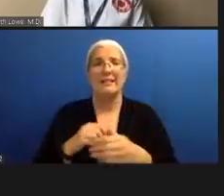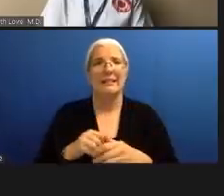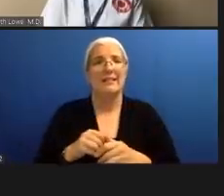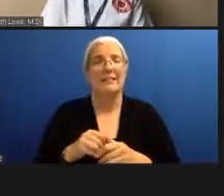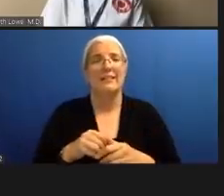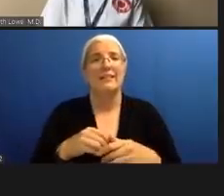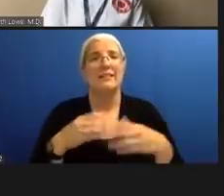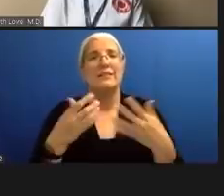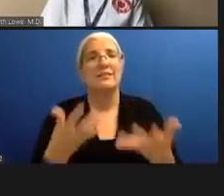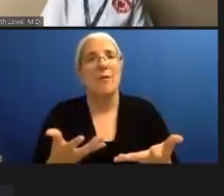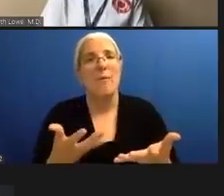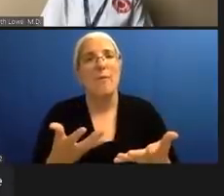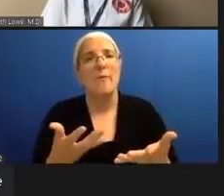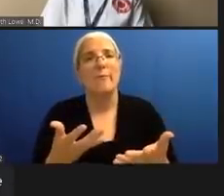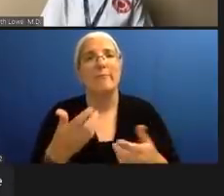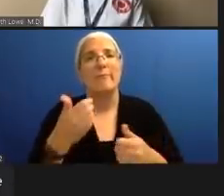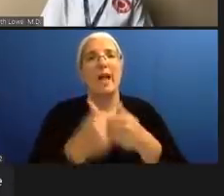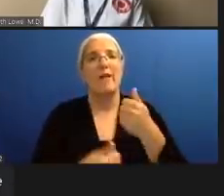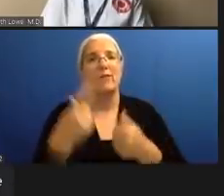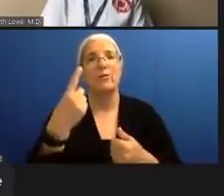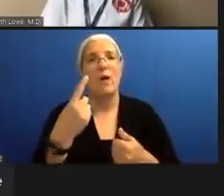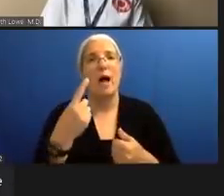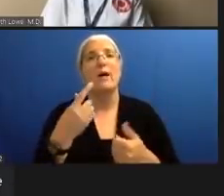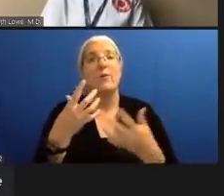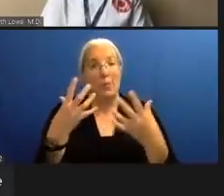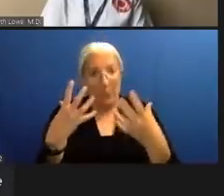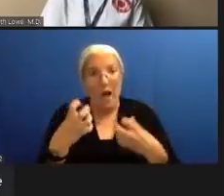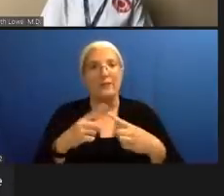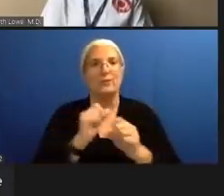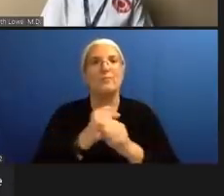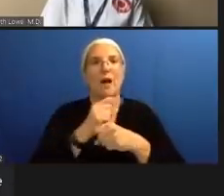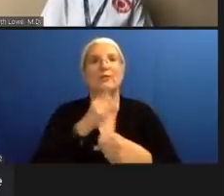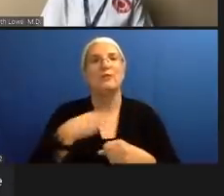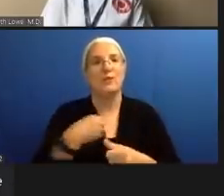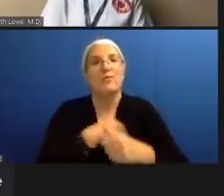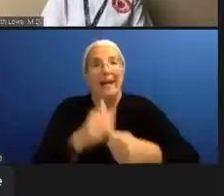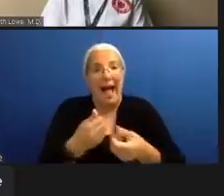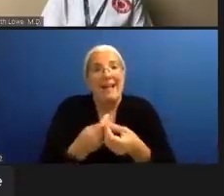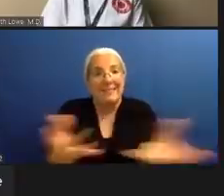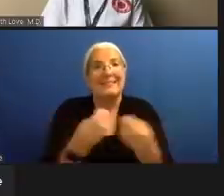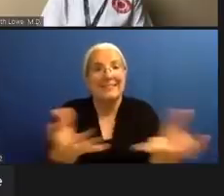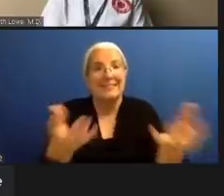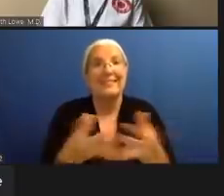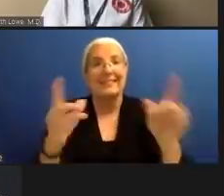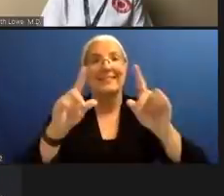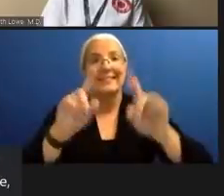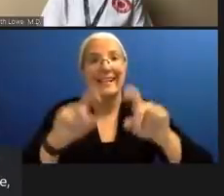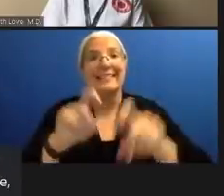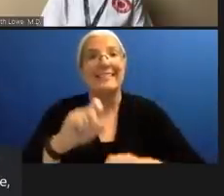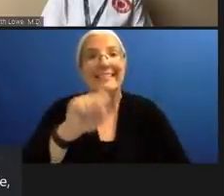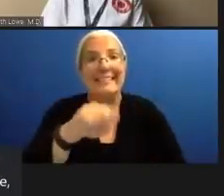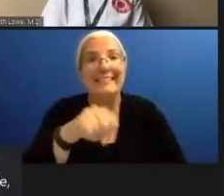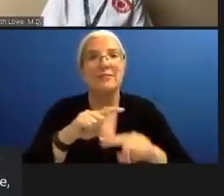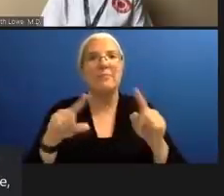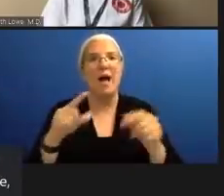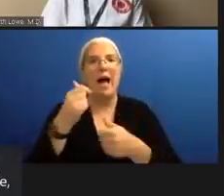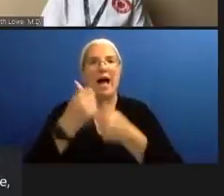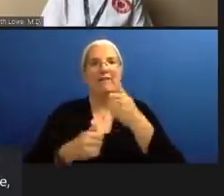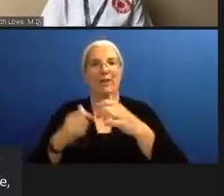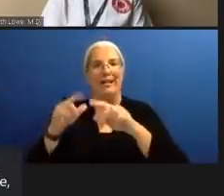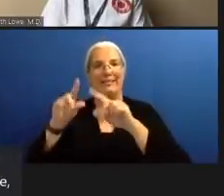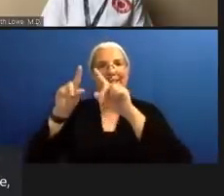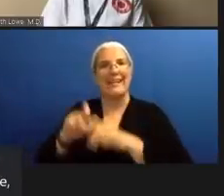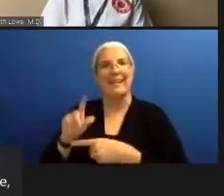everyone wants to provide these tests and as much as possible, but every testing system has